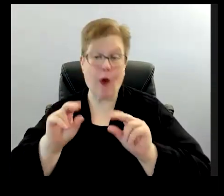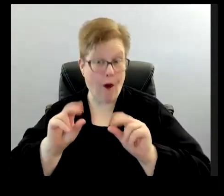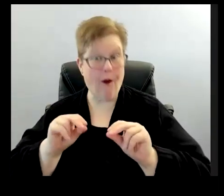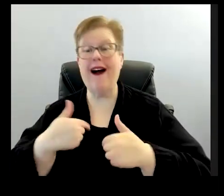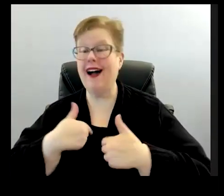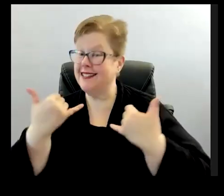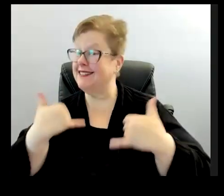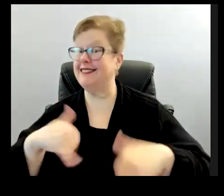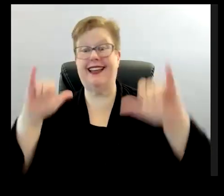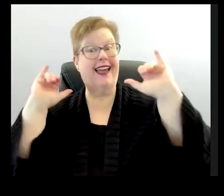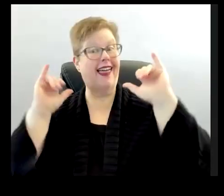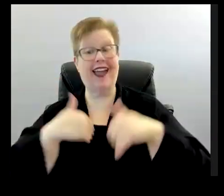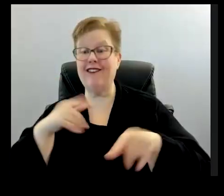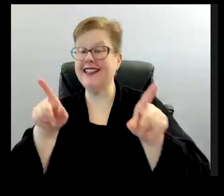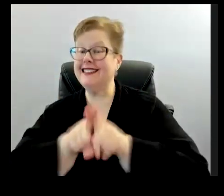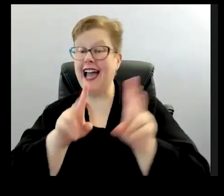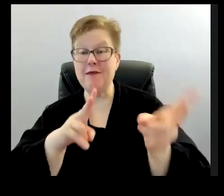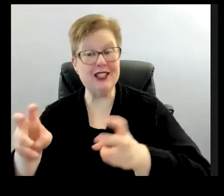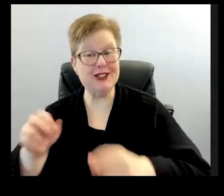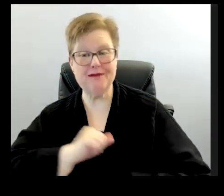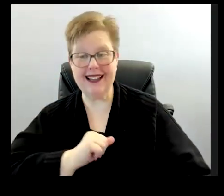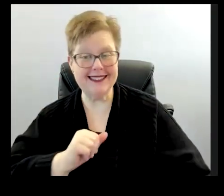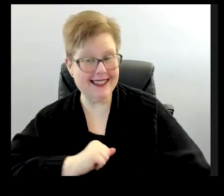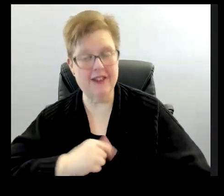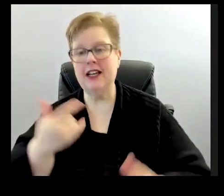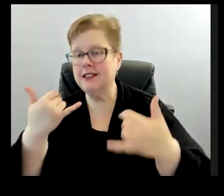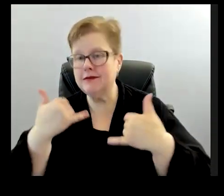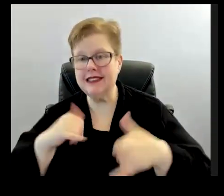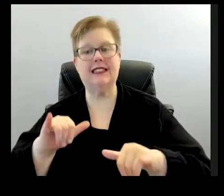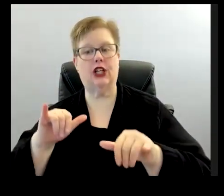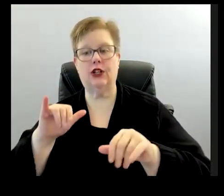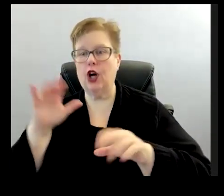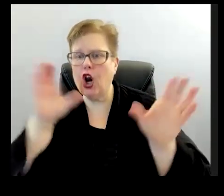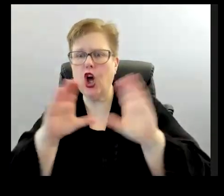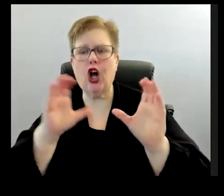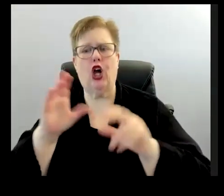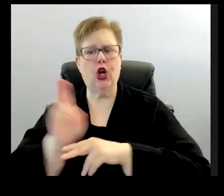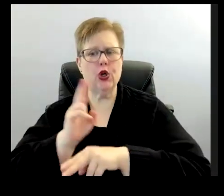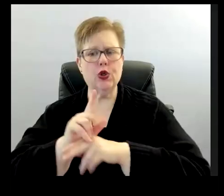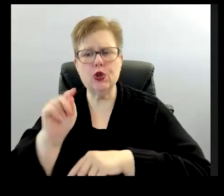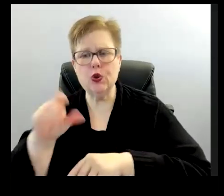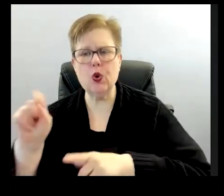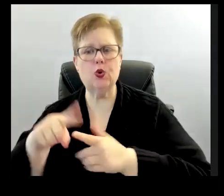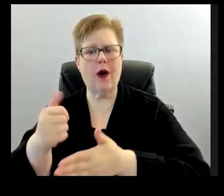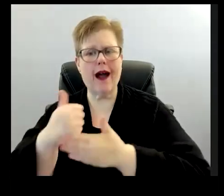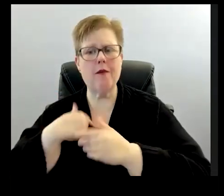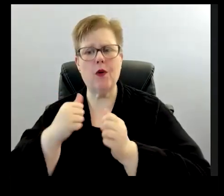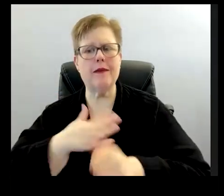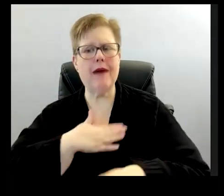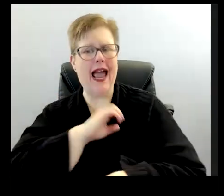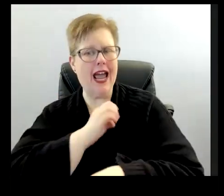still navigating these same issues myself. And so I am still looking and using for tools to help me with my